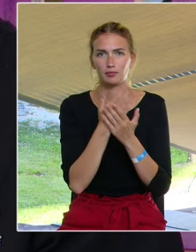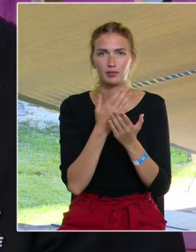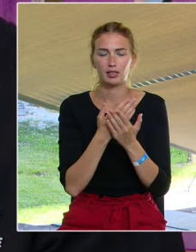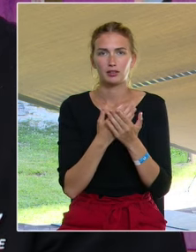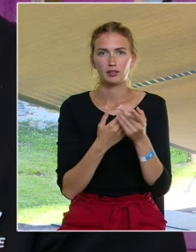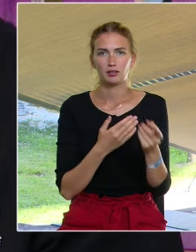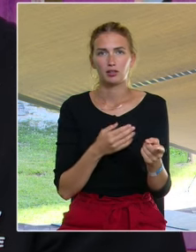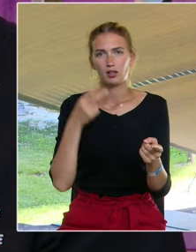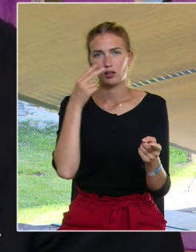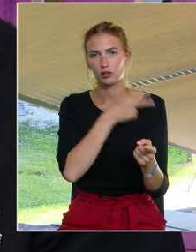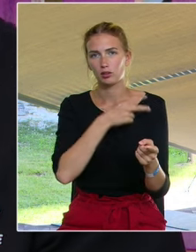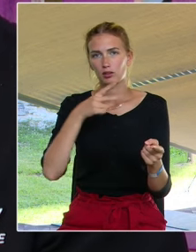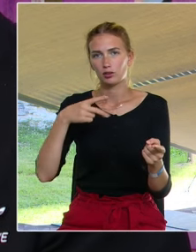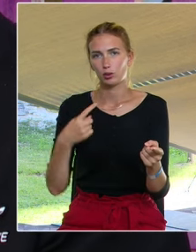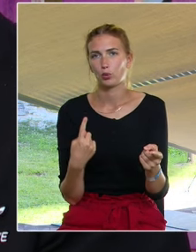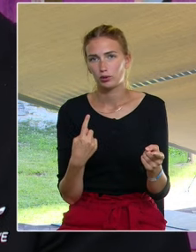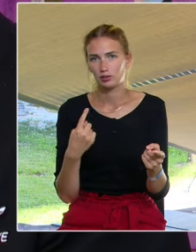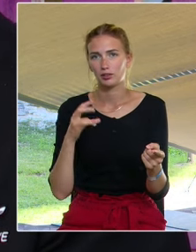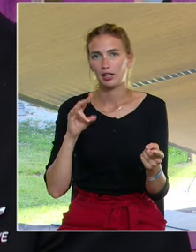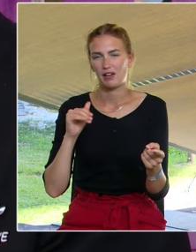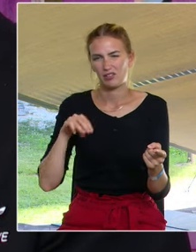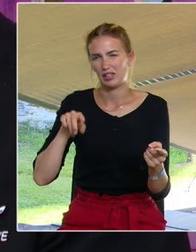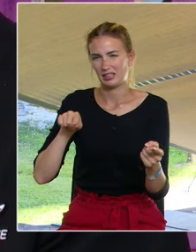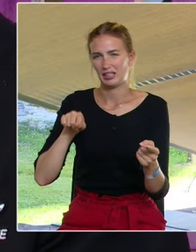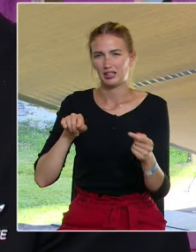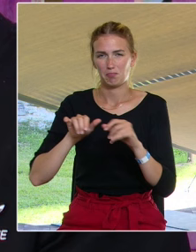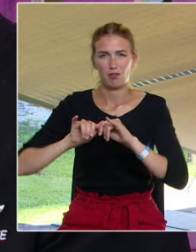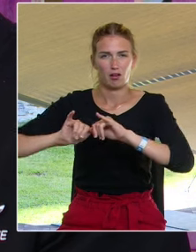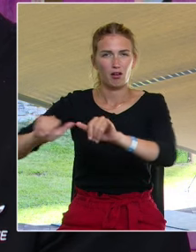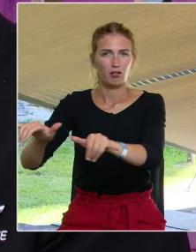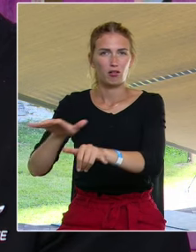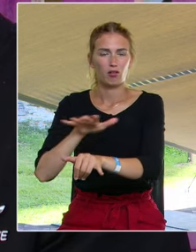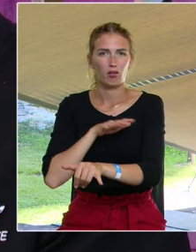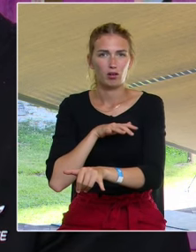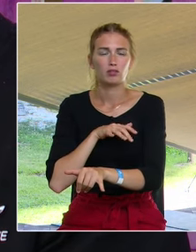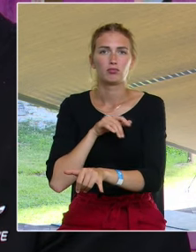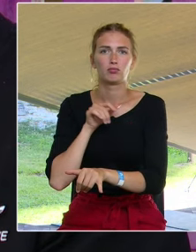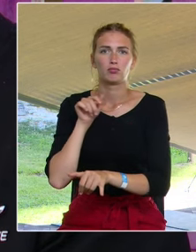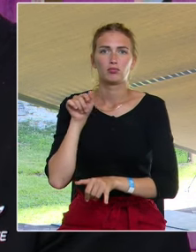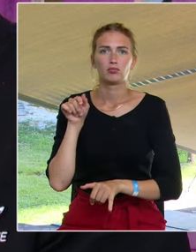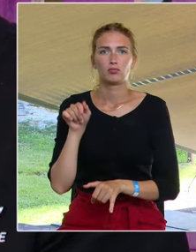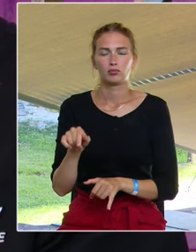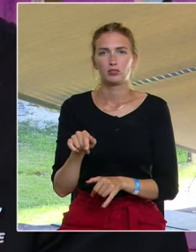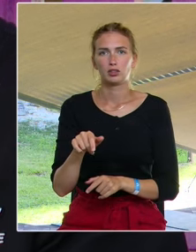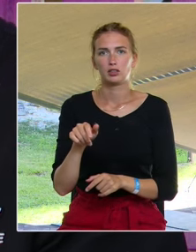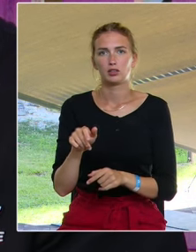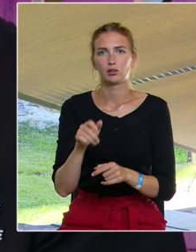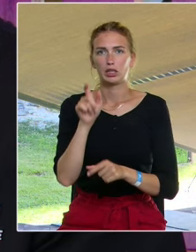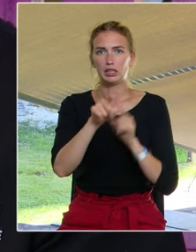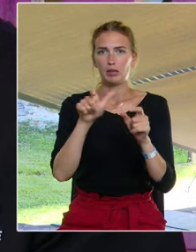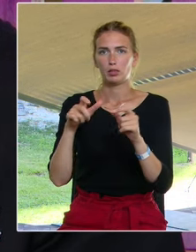of 2021, when the NFT boom started really catching a mainstream appeal, so did this